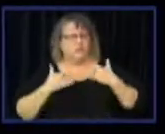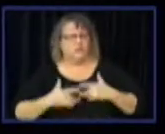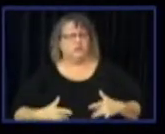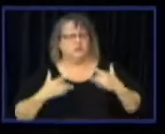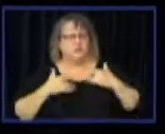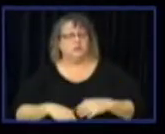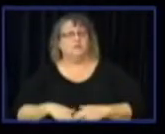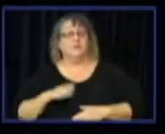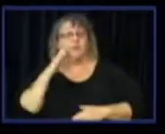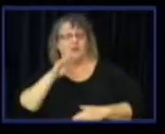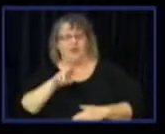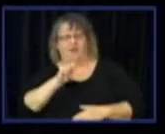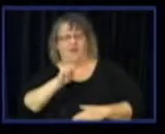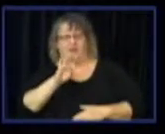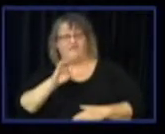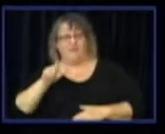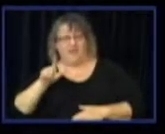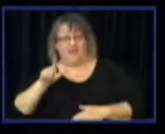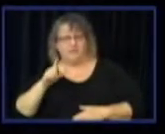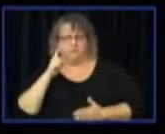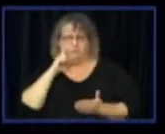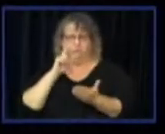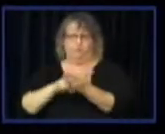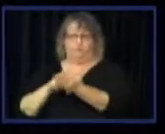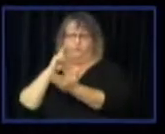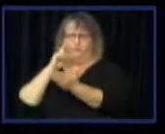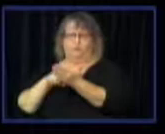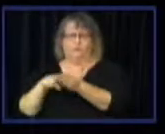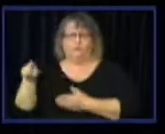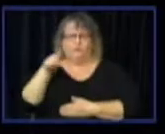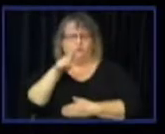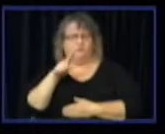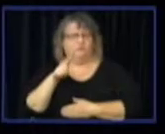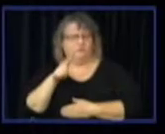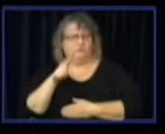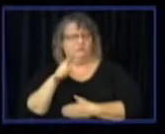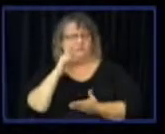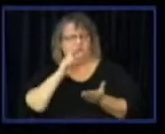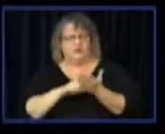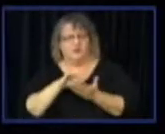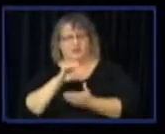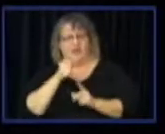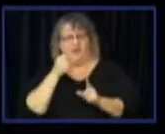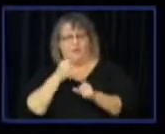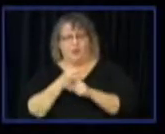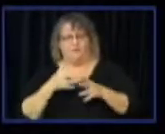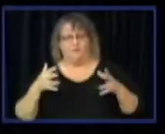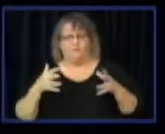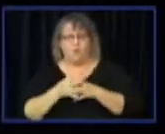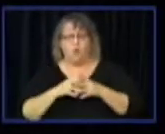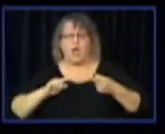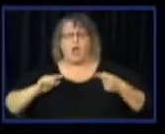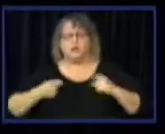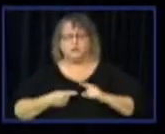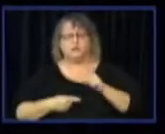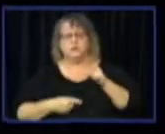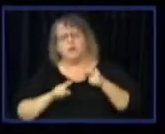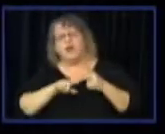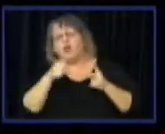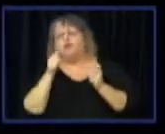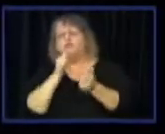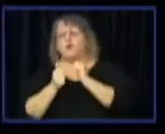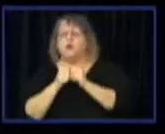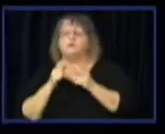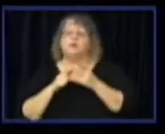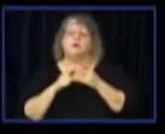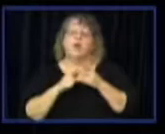in the NFL is we've started to realize that a lot of the impact injuries that occur in football and other sports,